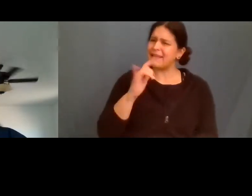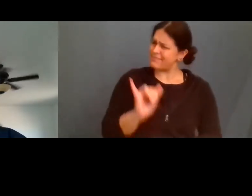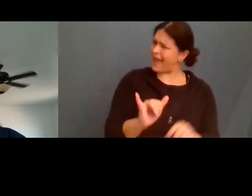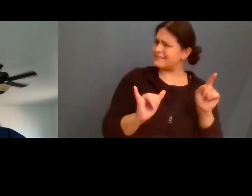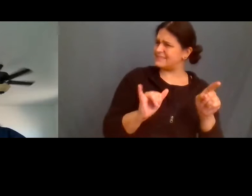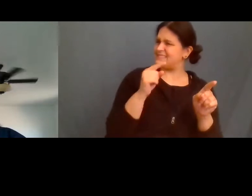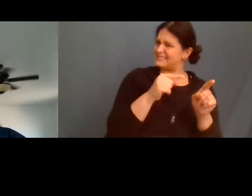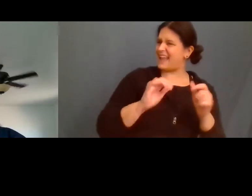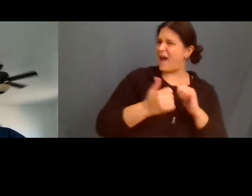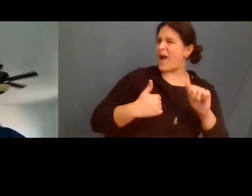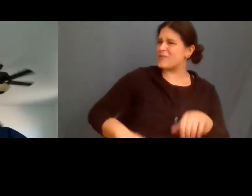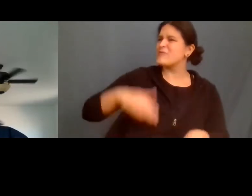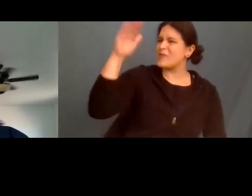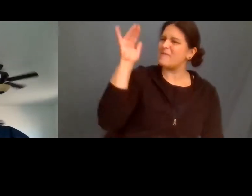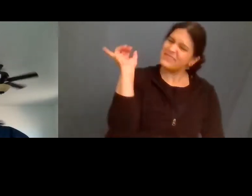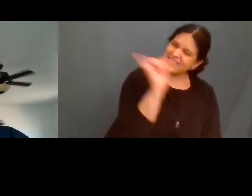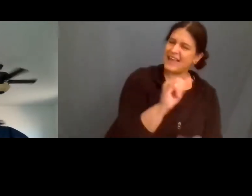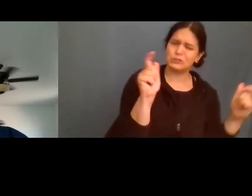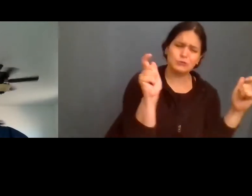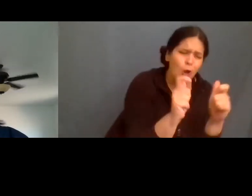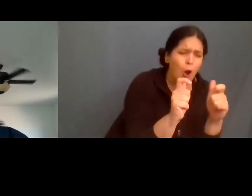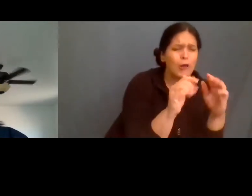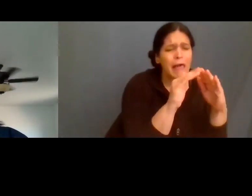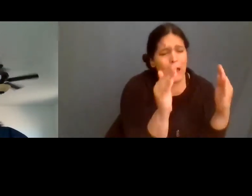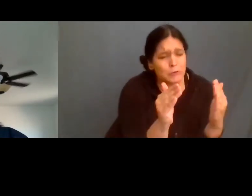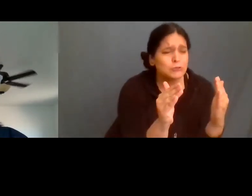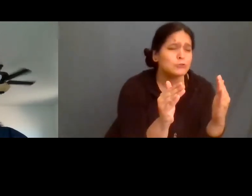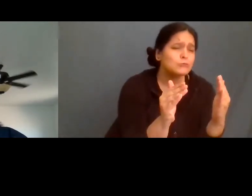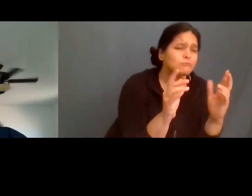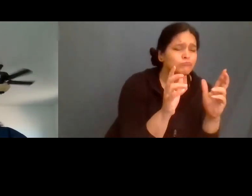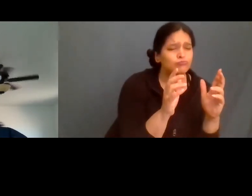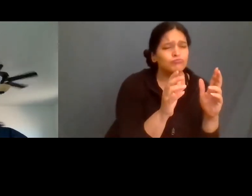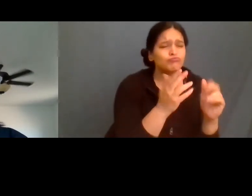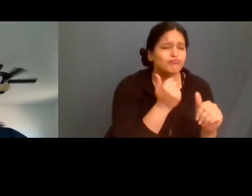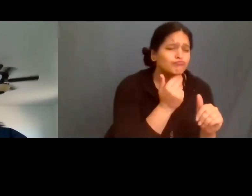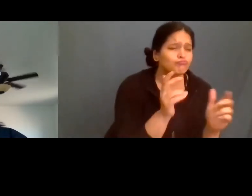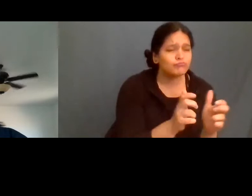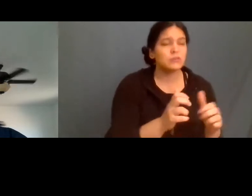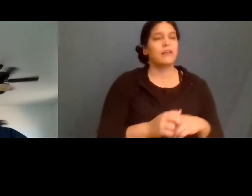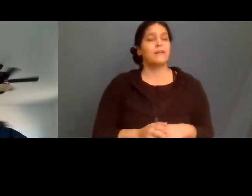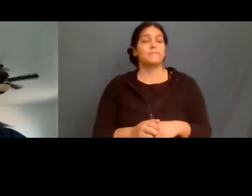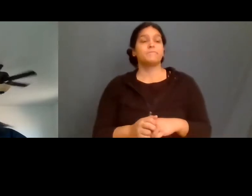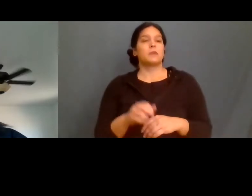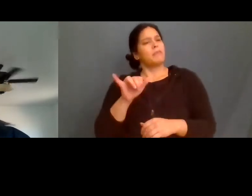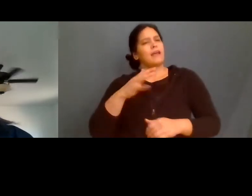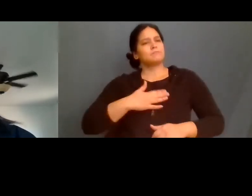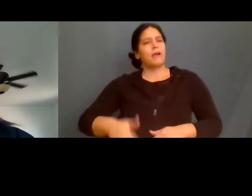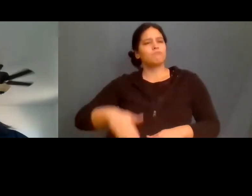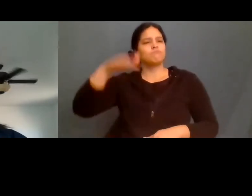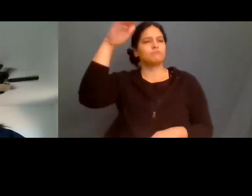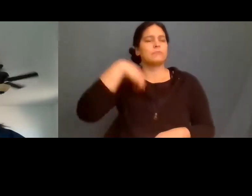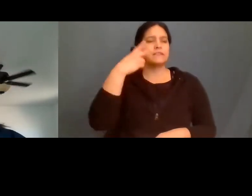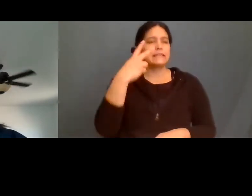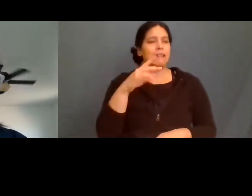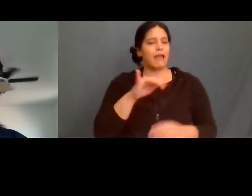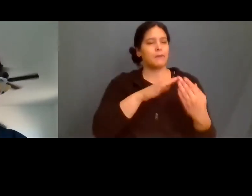thankful for, you know. I've seen this community school grow years. Even years